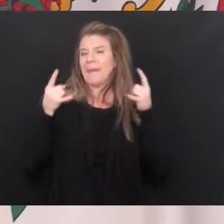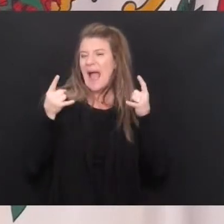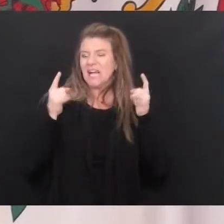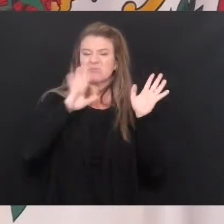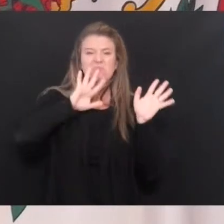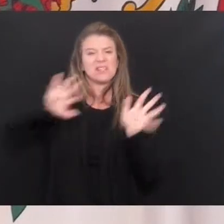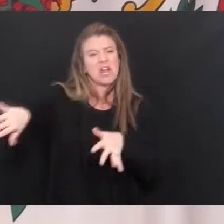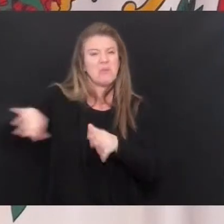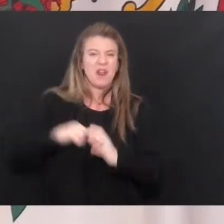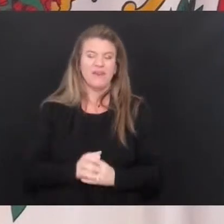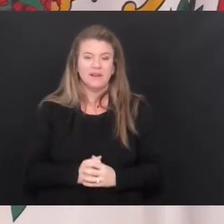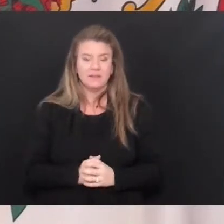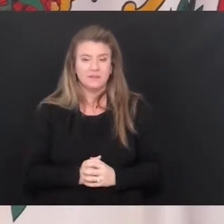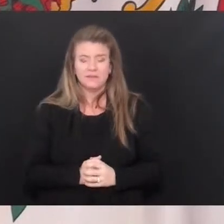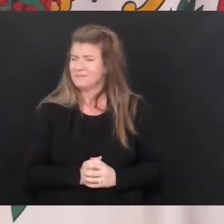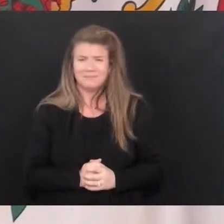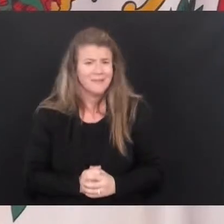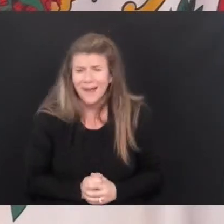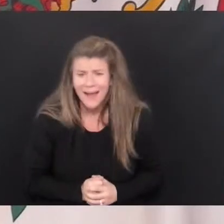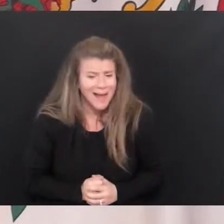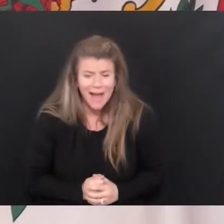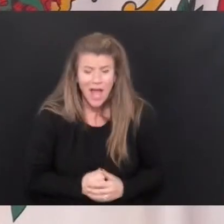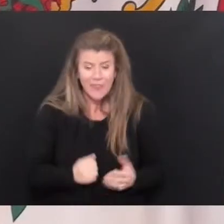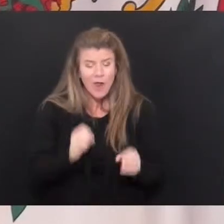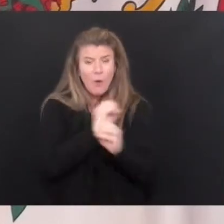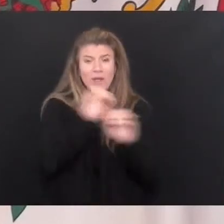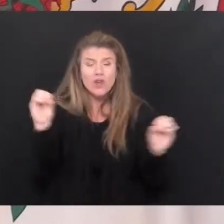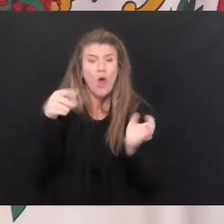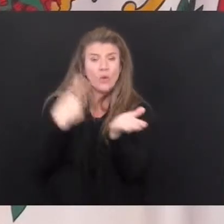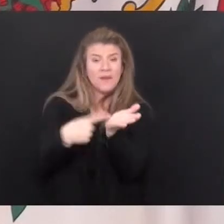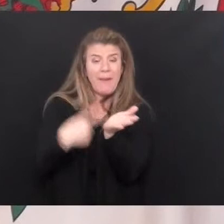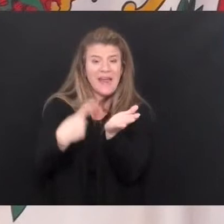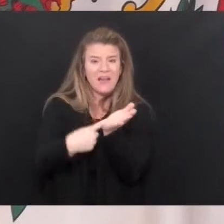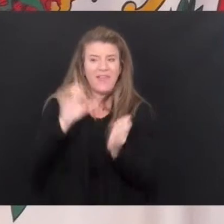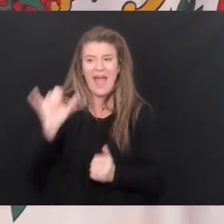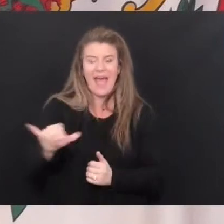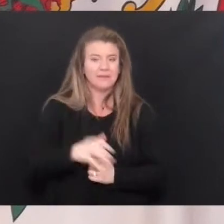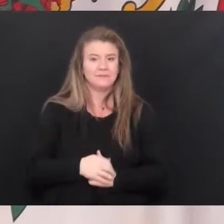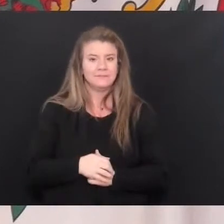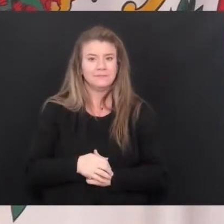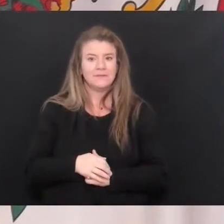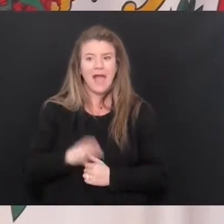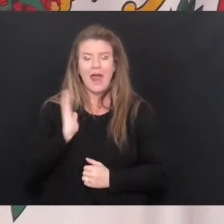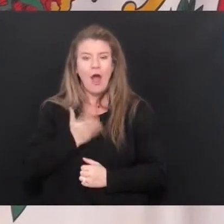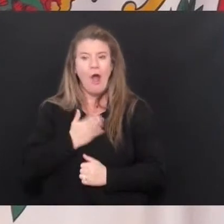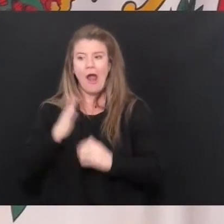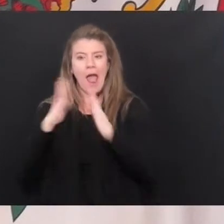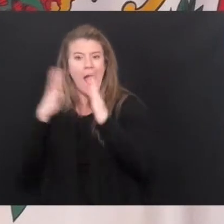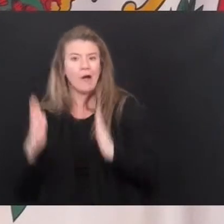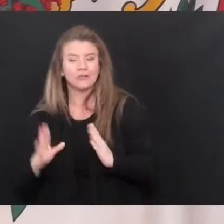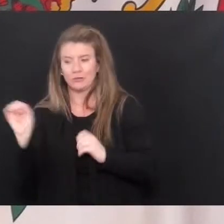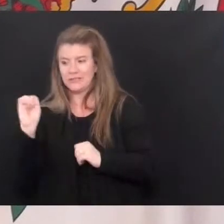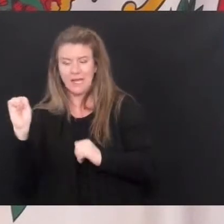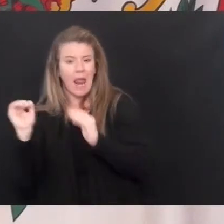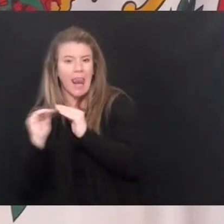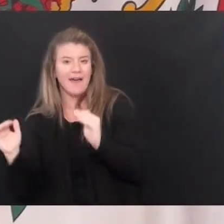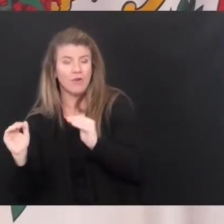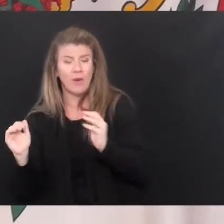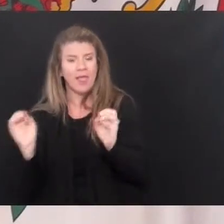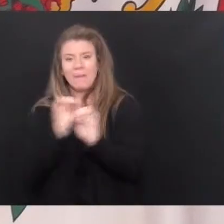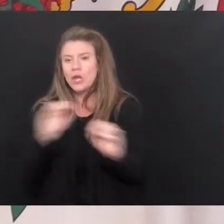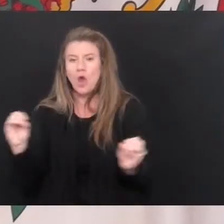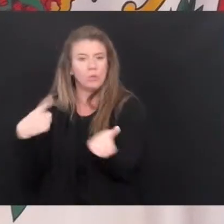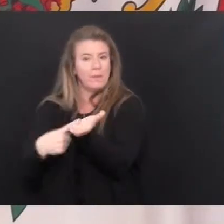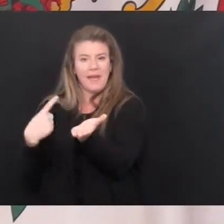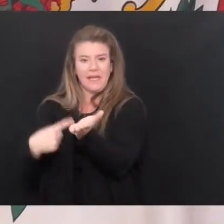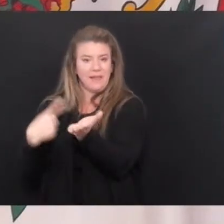get rid of the mask. We wouldn't be debating that at the House level or the Senate level here. We wouldn't be debating these issues, would